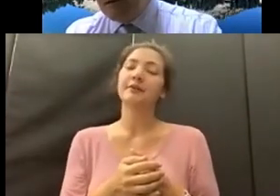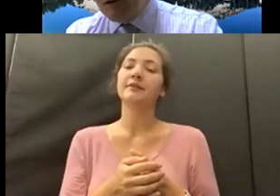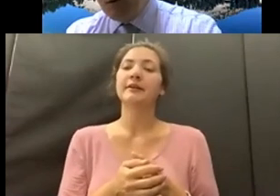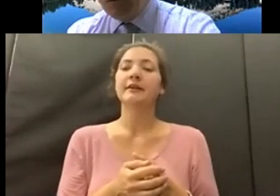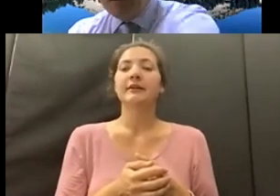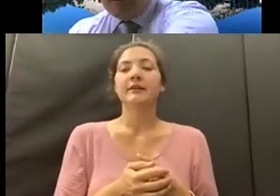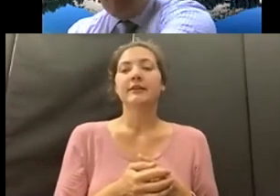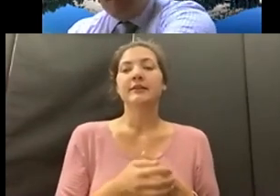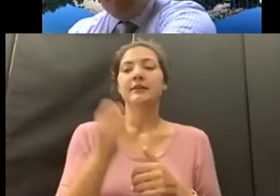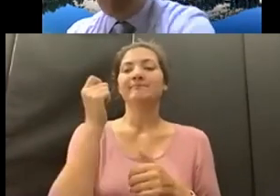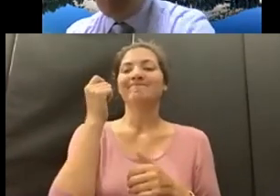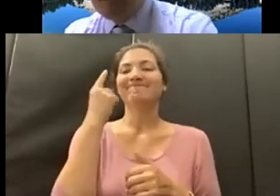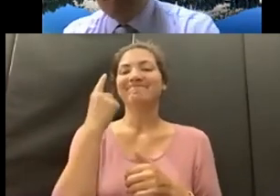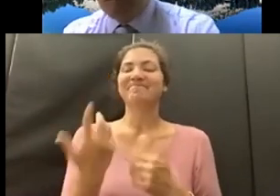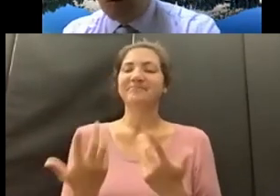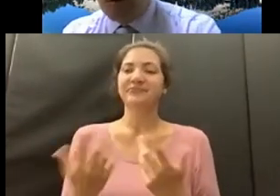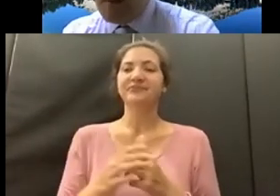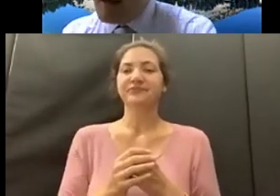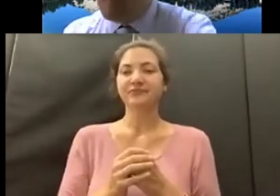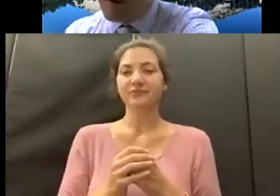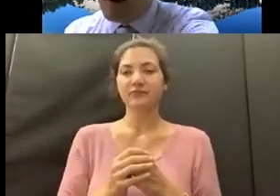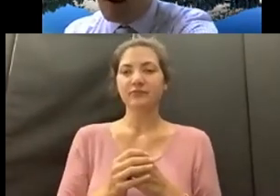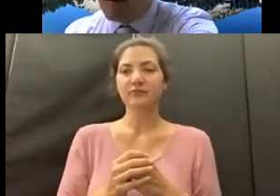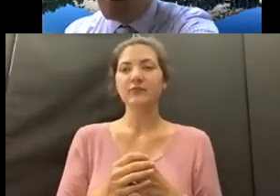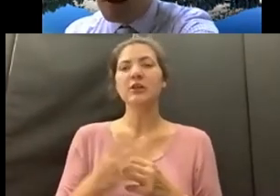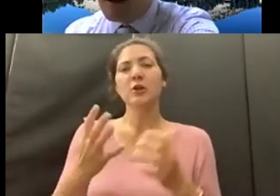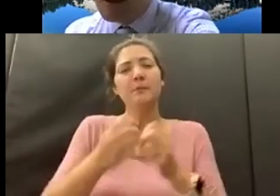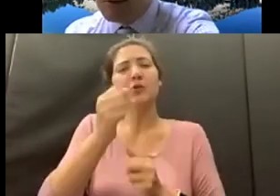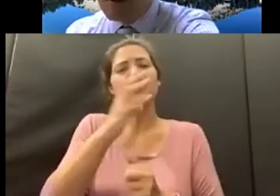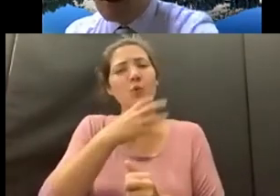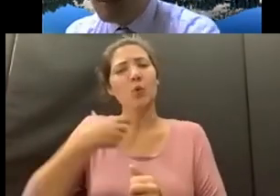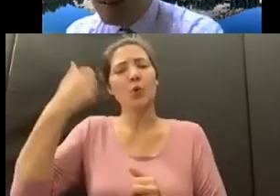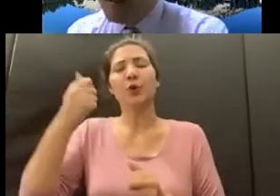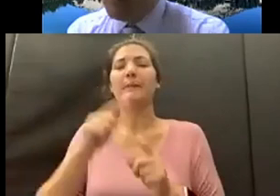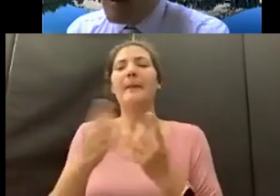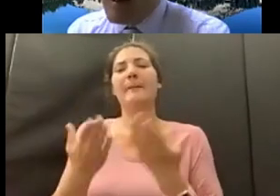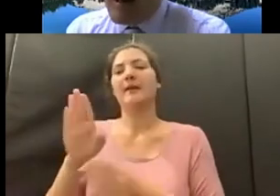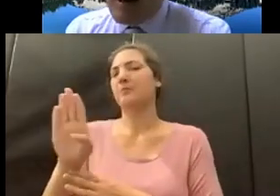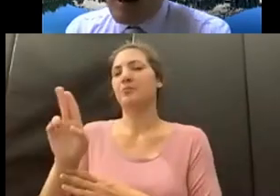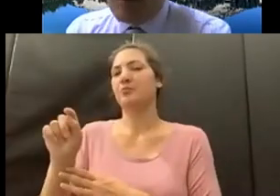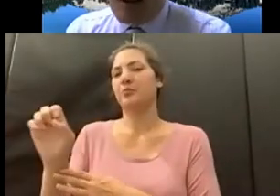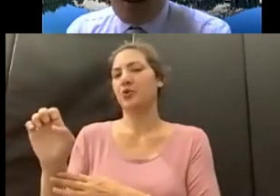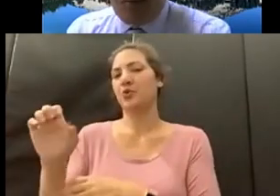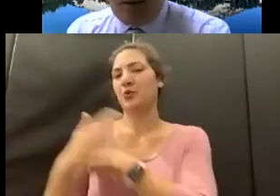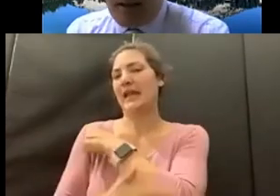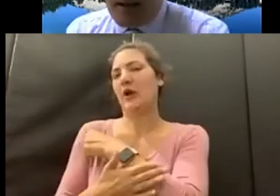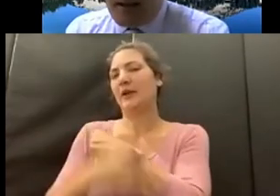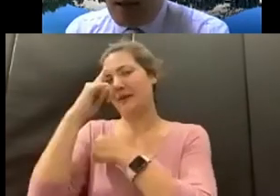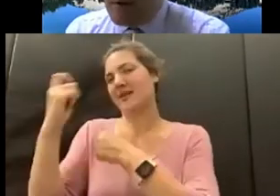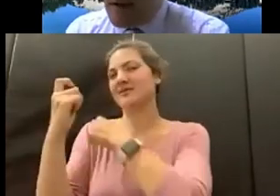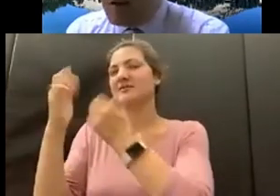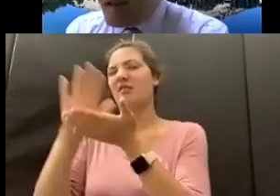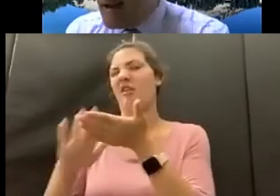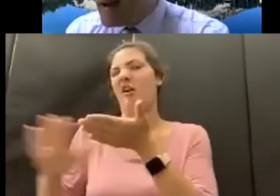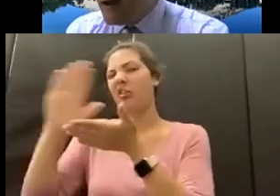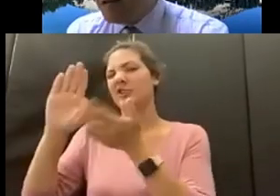The skew up in these counties is older. Maybe not in Butte County because you have college students. Anyway, depend on the community. But, you know,